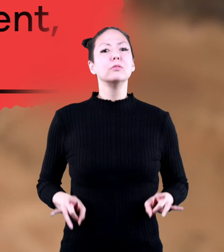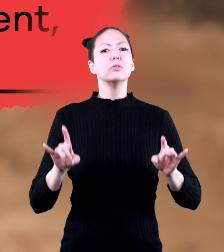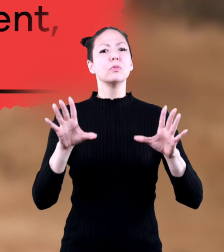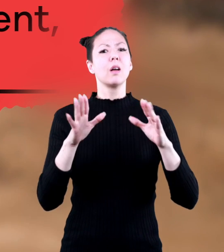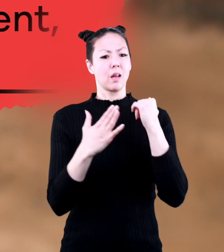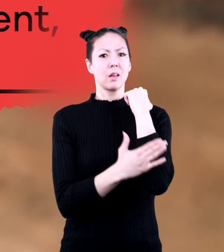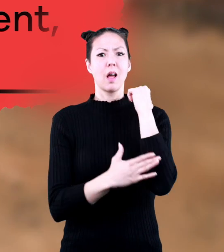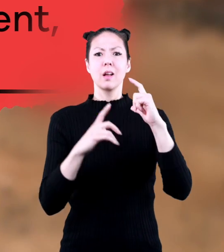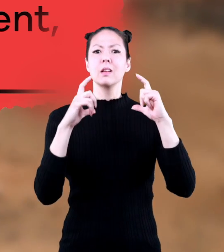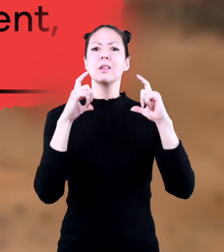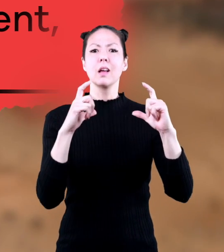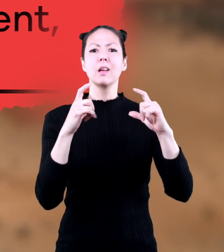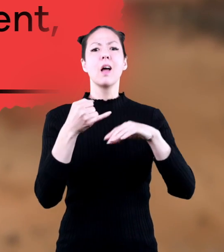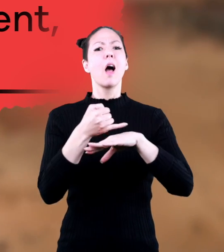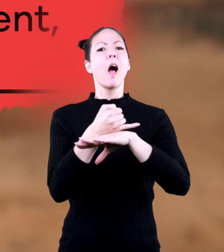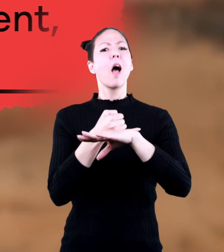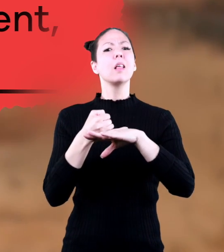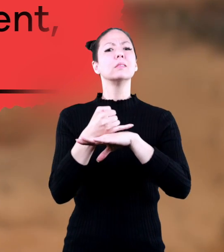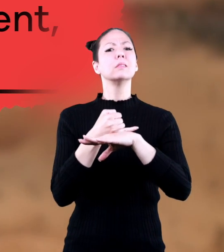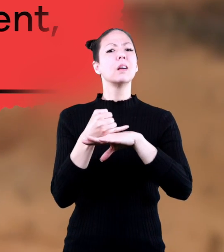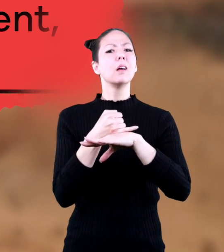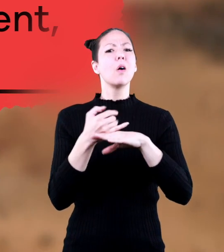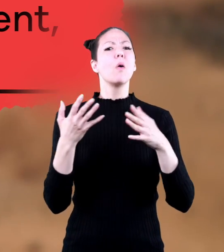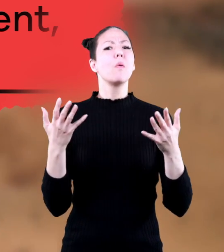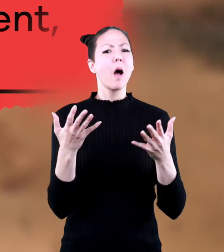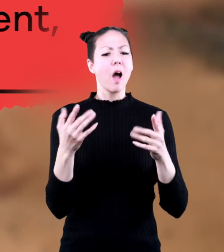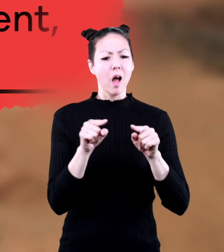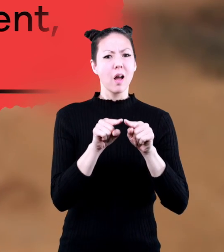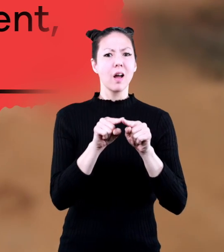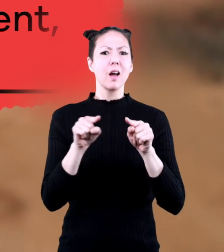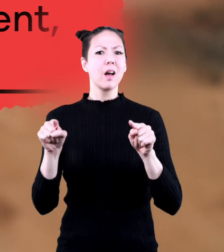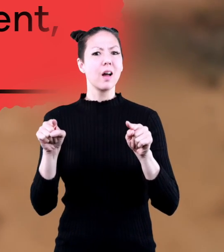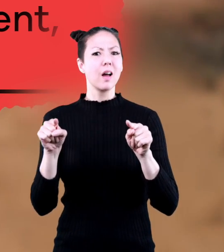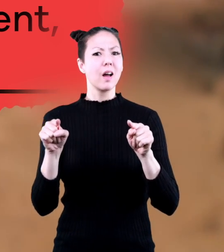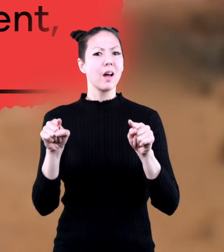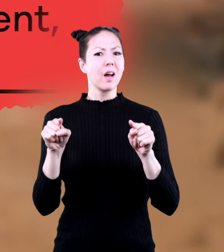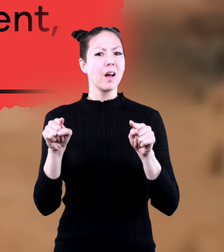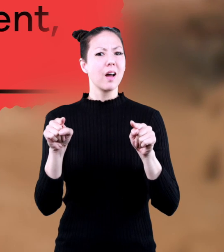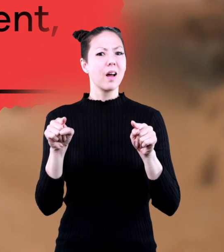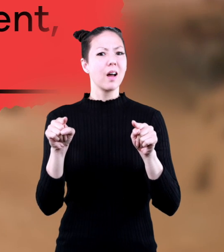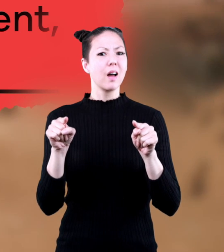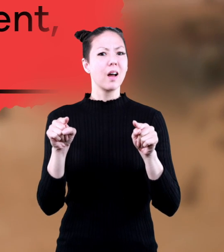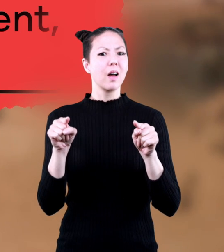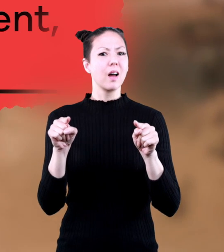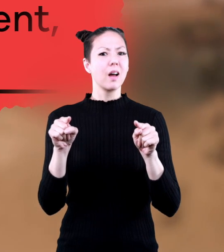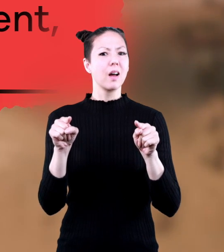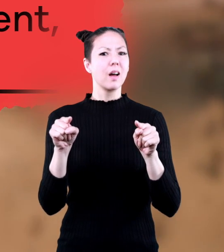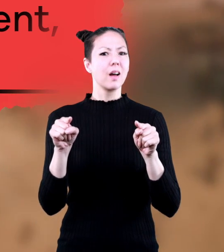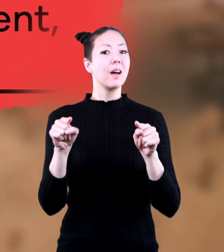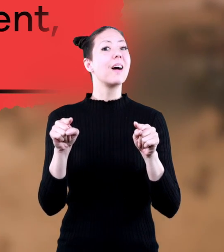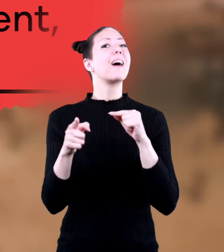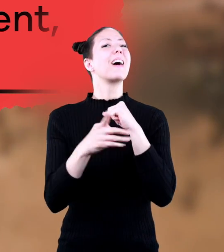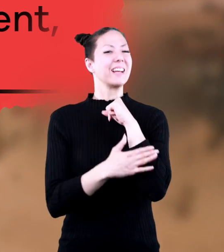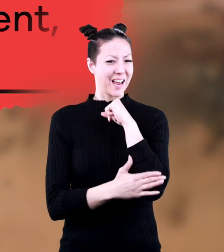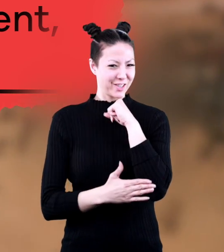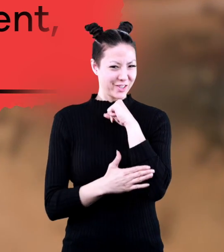blank. Australia is a continent, an island, and a blank.